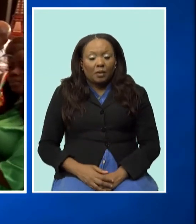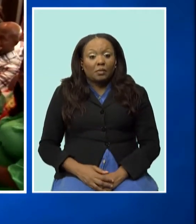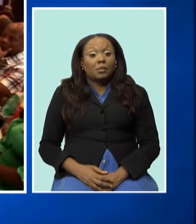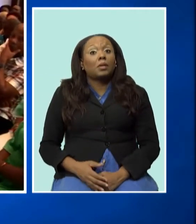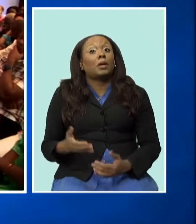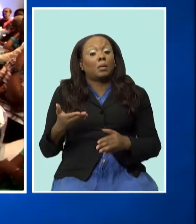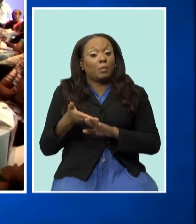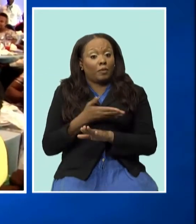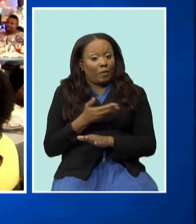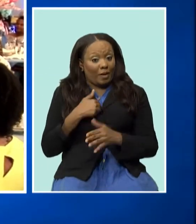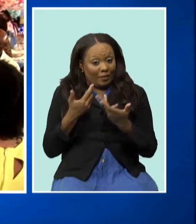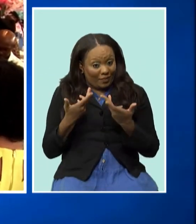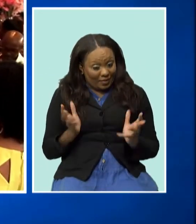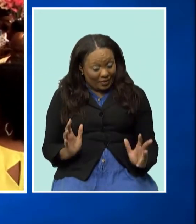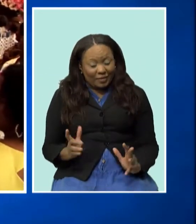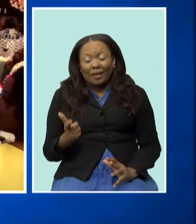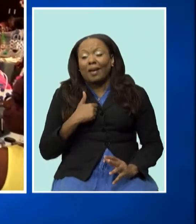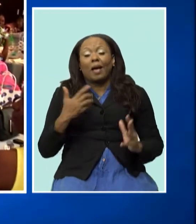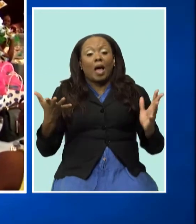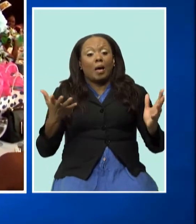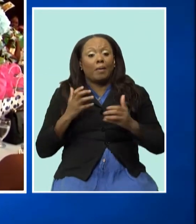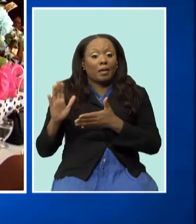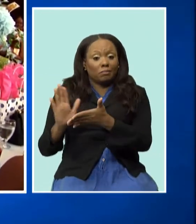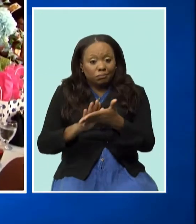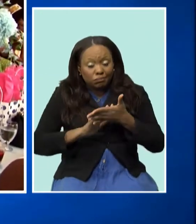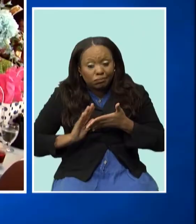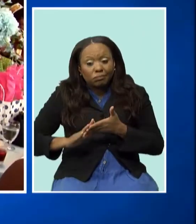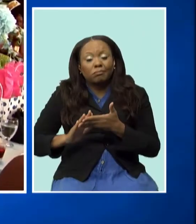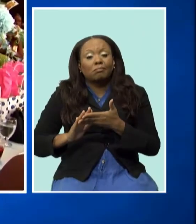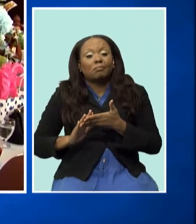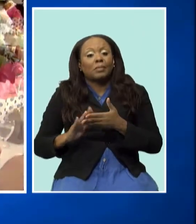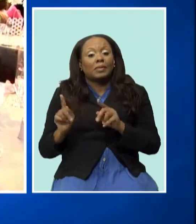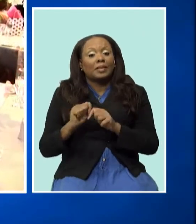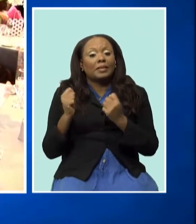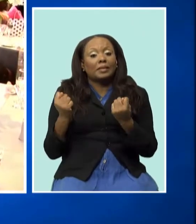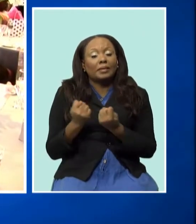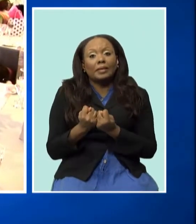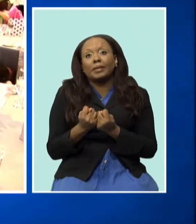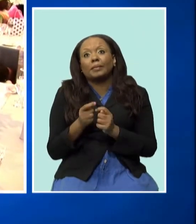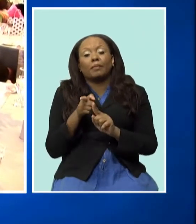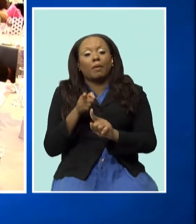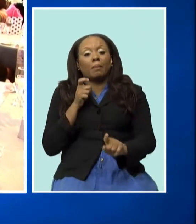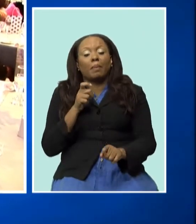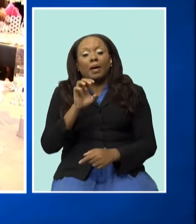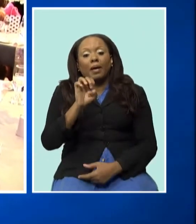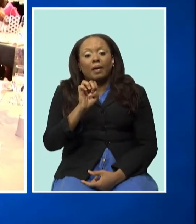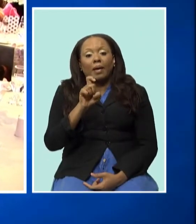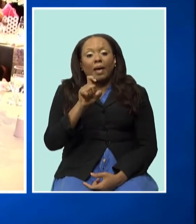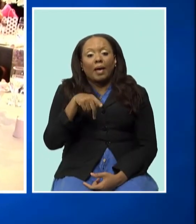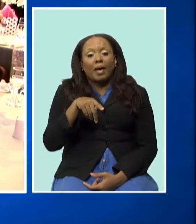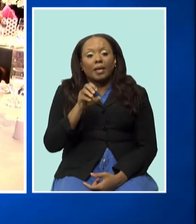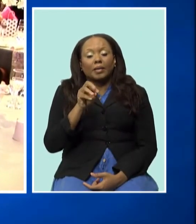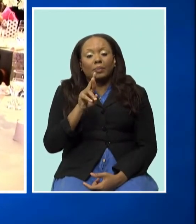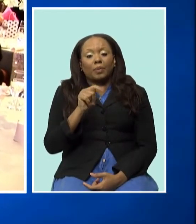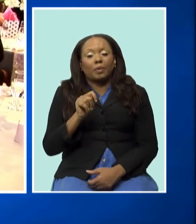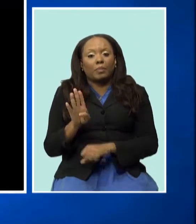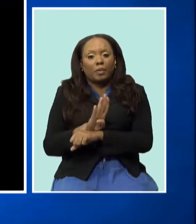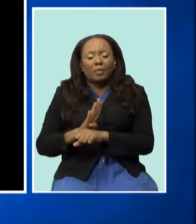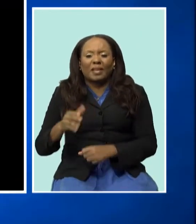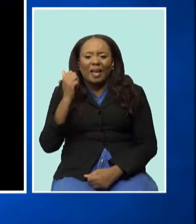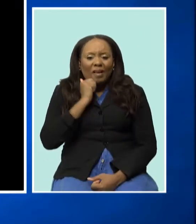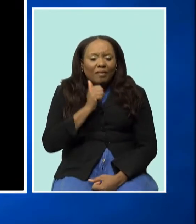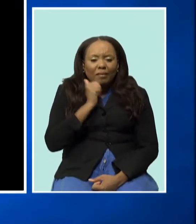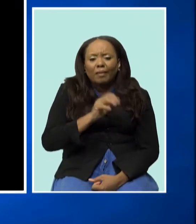closing, I wish to commend the Export Barbados team for introducing and expanding the use of technology in your day-to-day activities